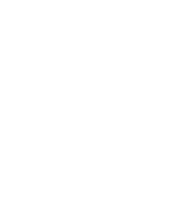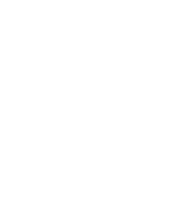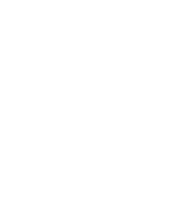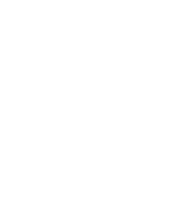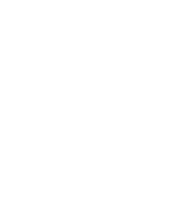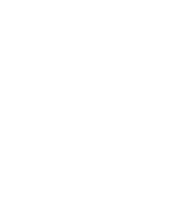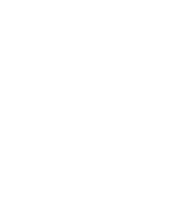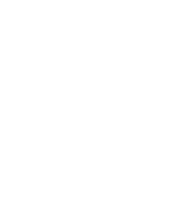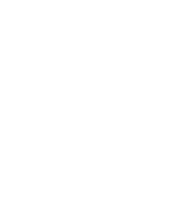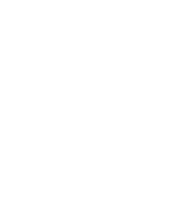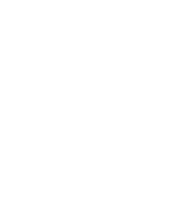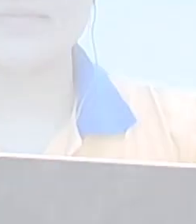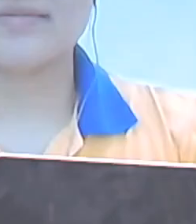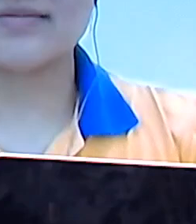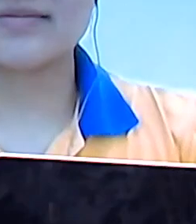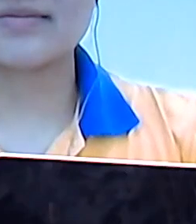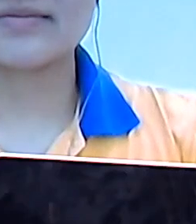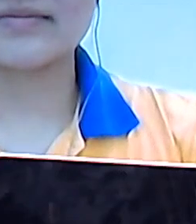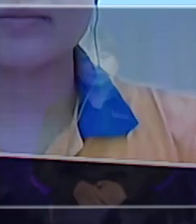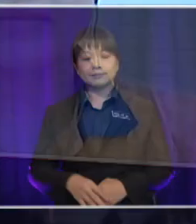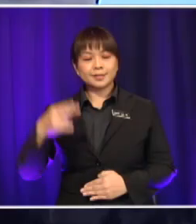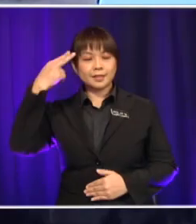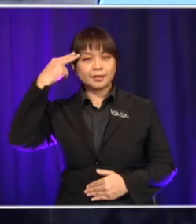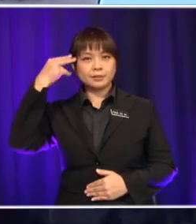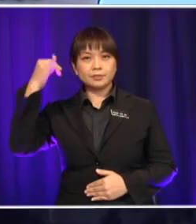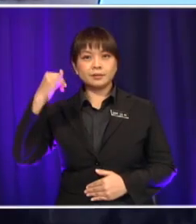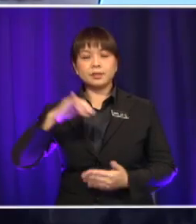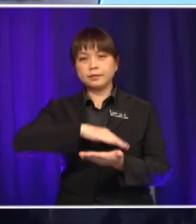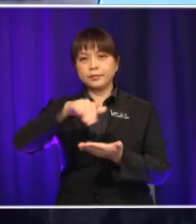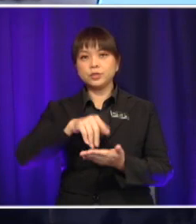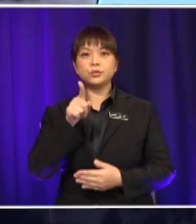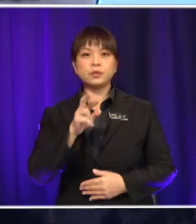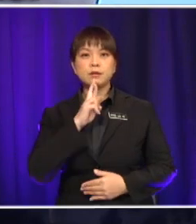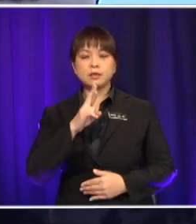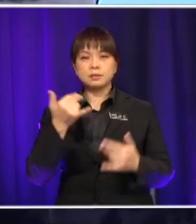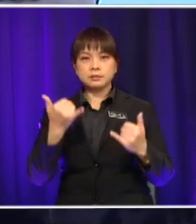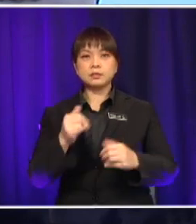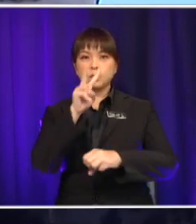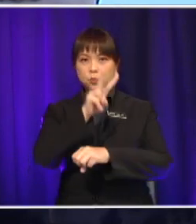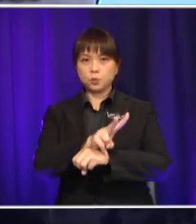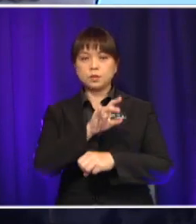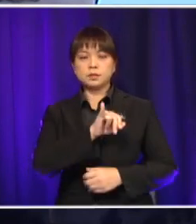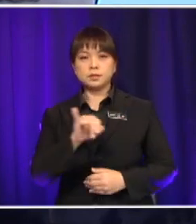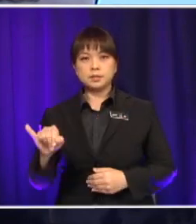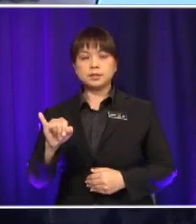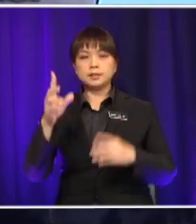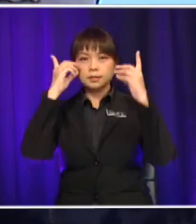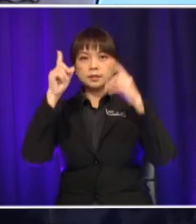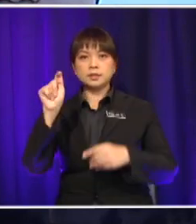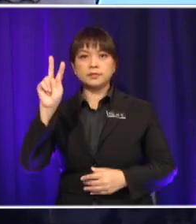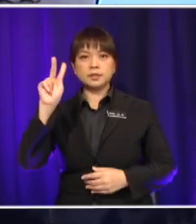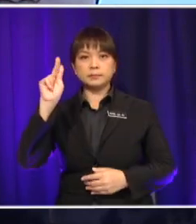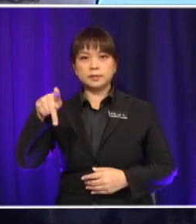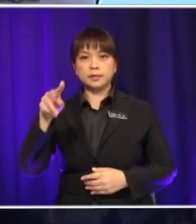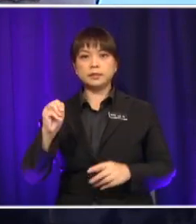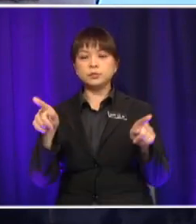EduwebTV KPM. Hello everyone, you are now watching Upper Form on EduwebTV KPM together with me, Sean